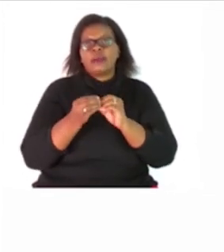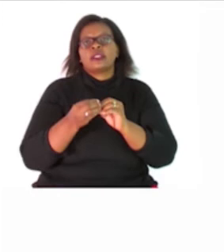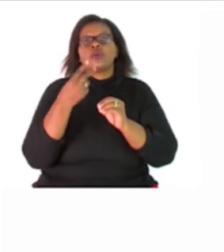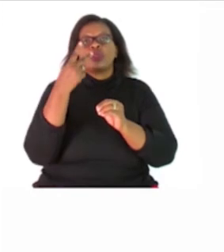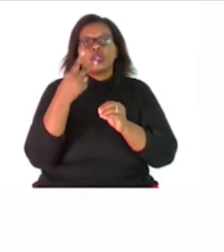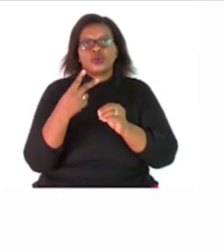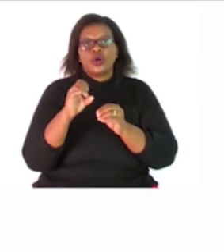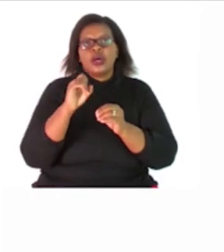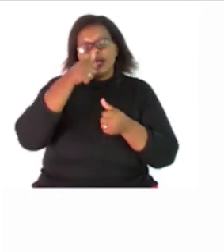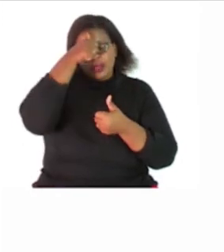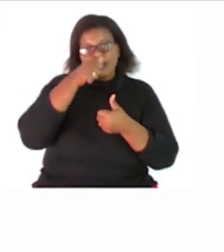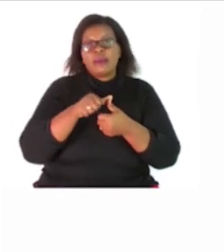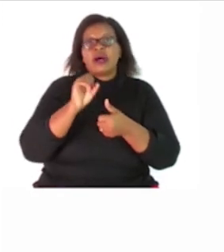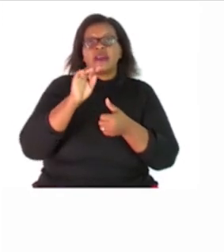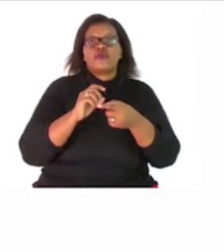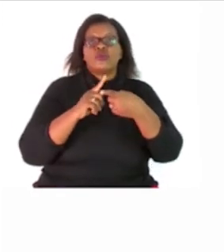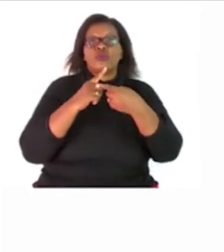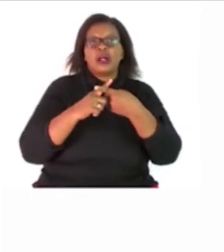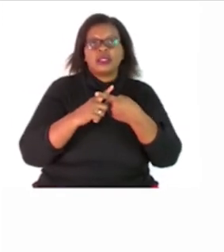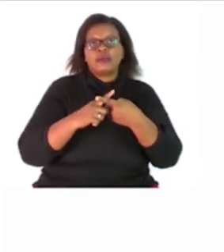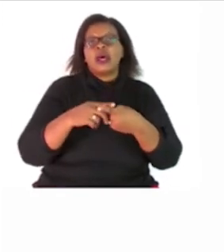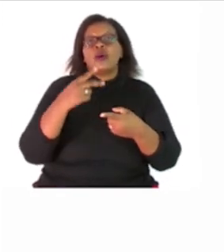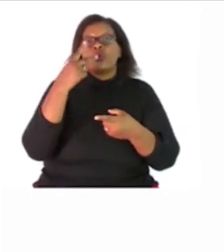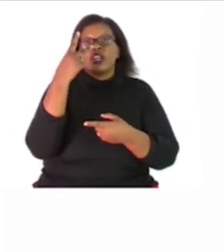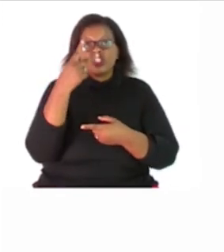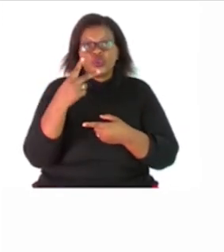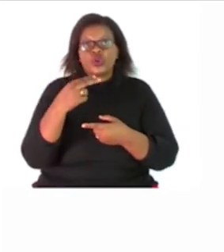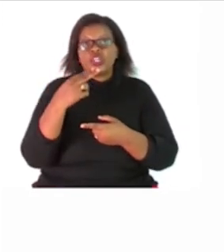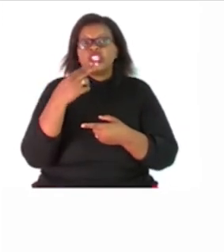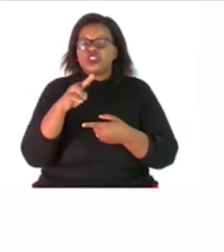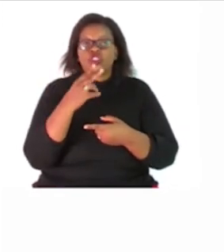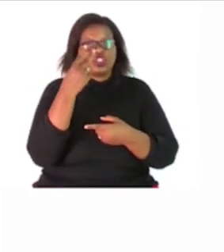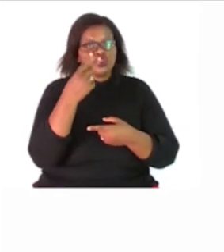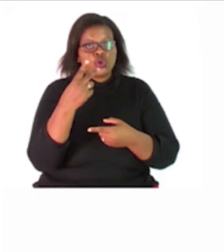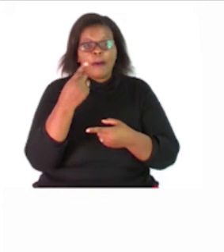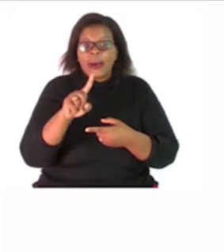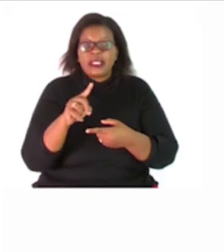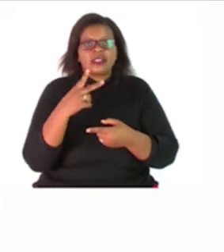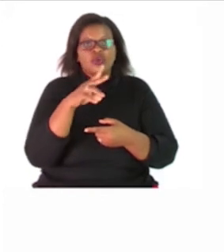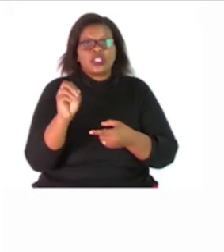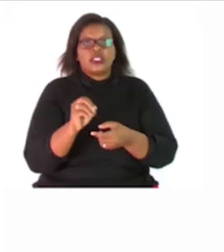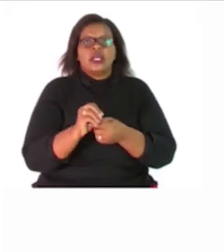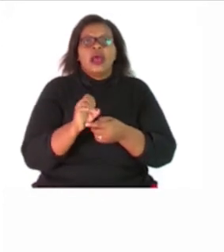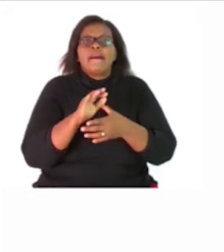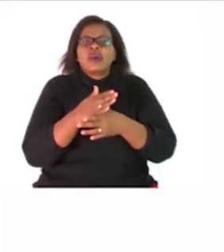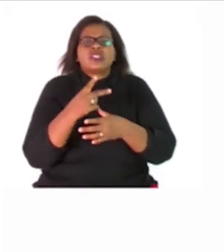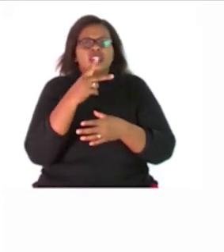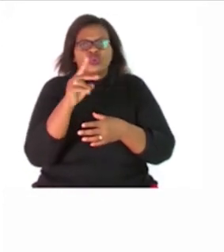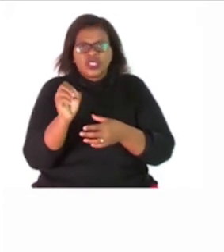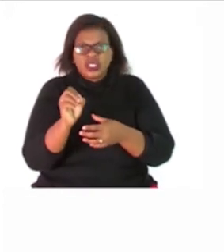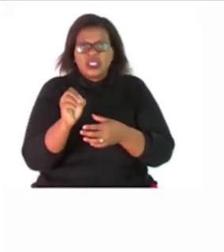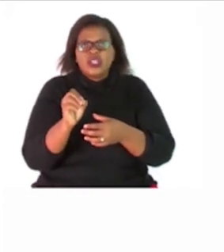2, it's not a 2, but 20. Because it's a 20, we will write down